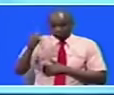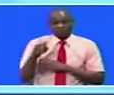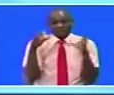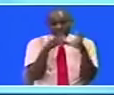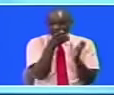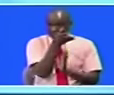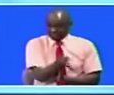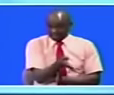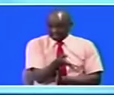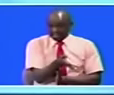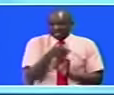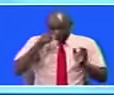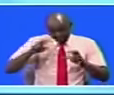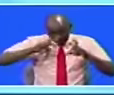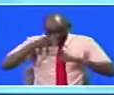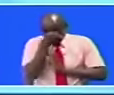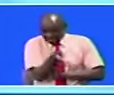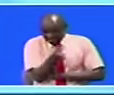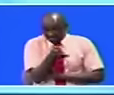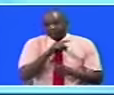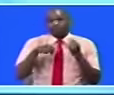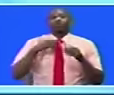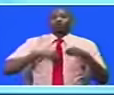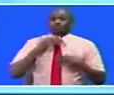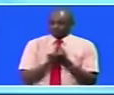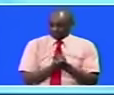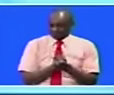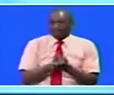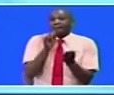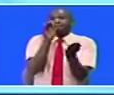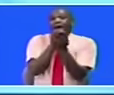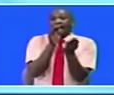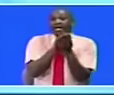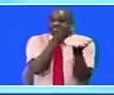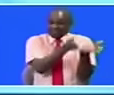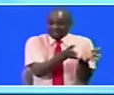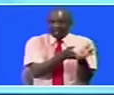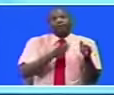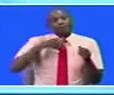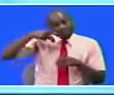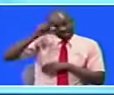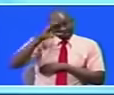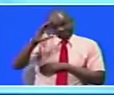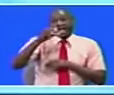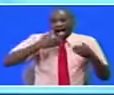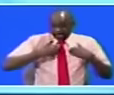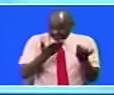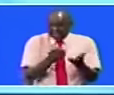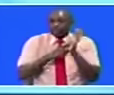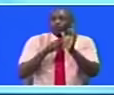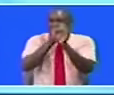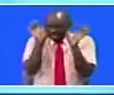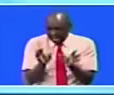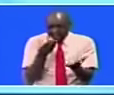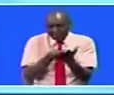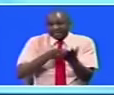company under investigation over the scandal. The bank records now held by Parliament's Public Accounts Committee indicate that the money